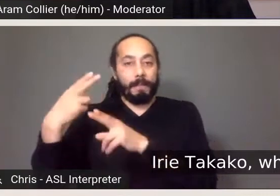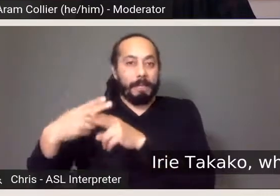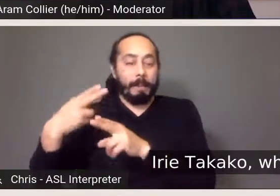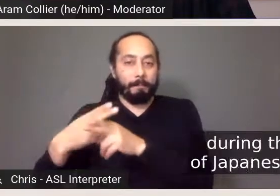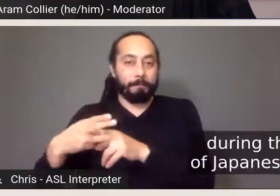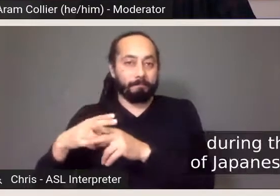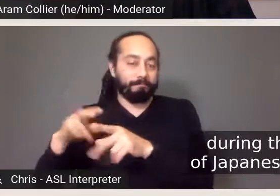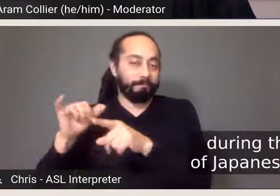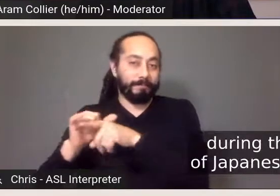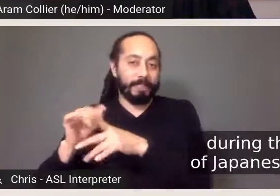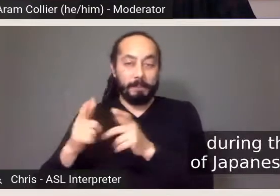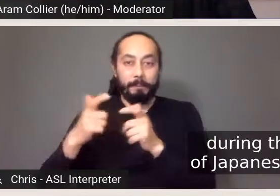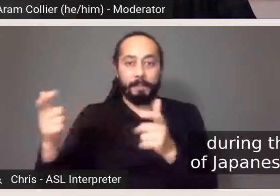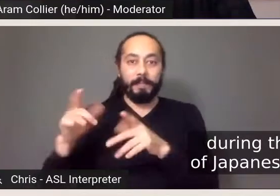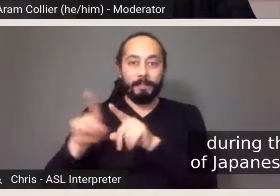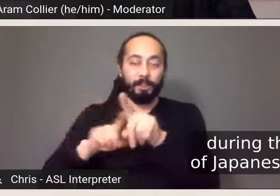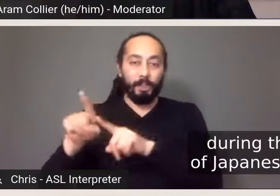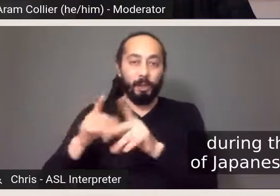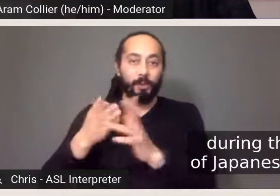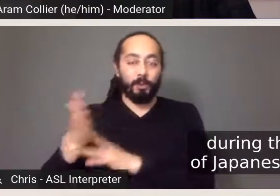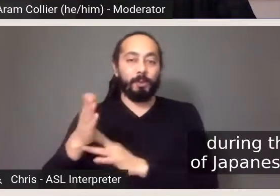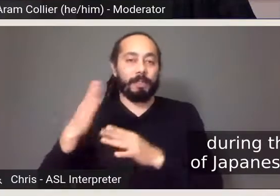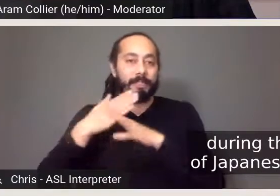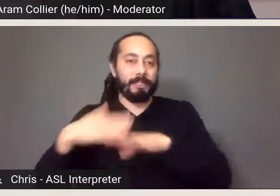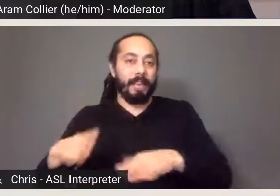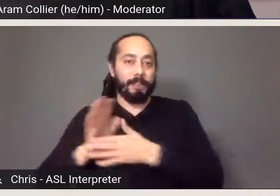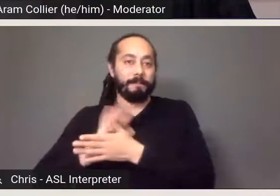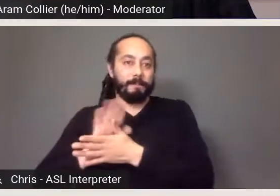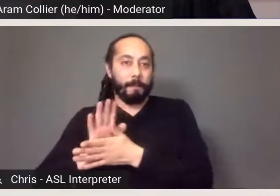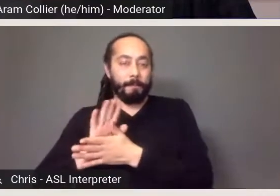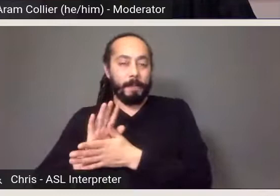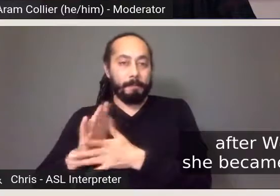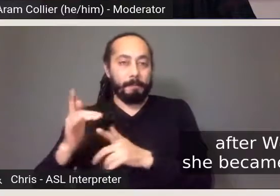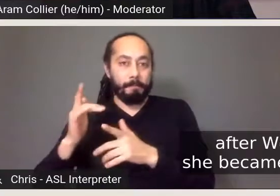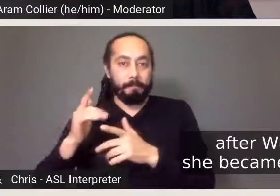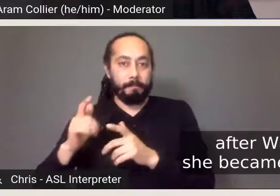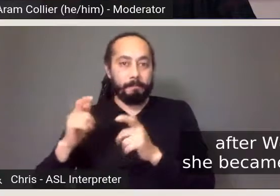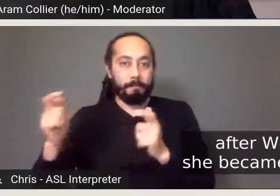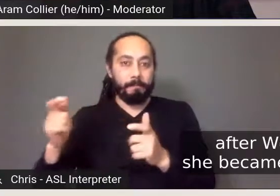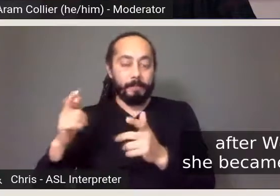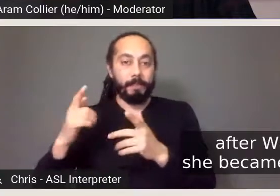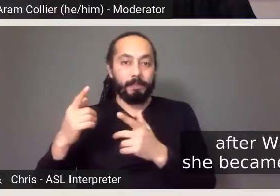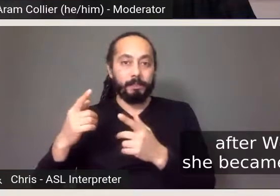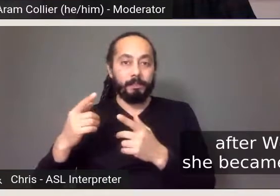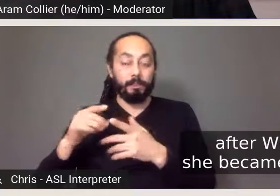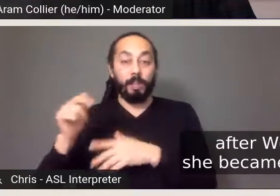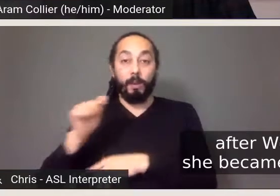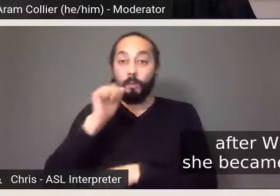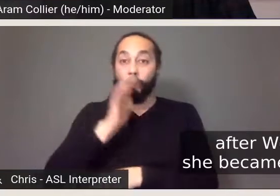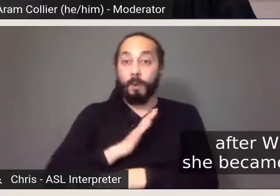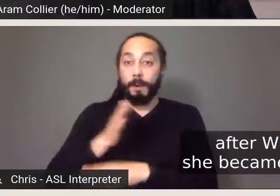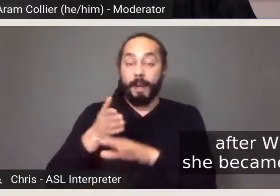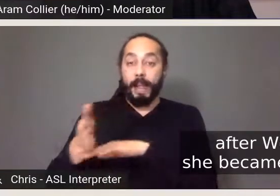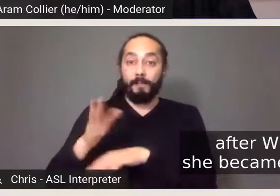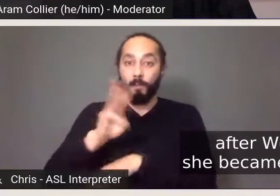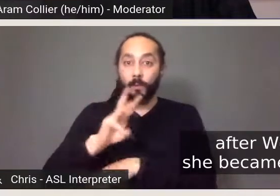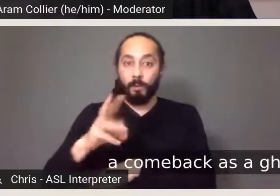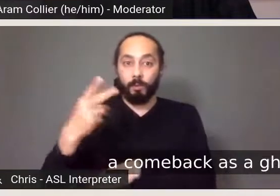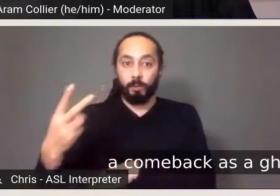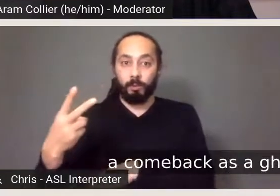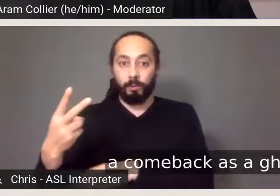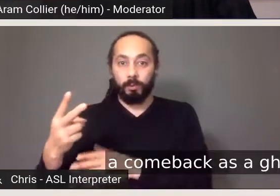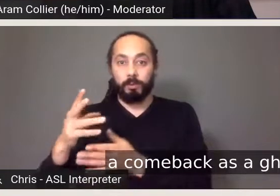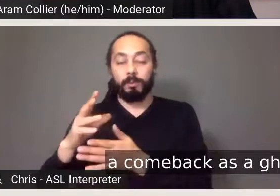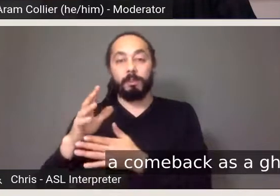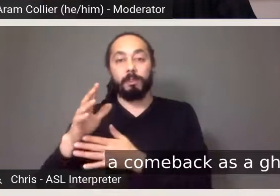star during the silent era of Japanese filmmaking. She after World War II, she made